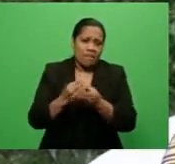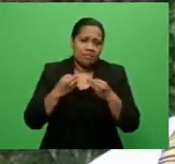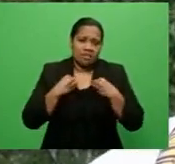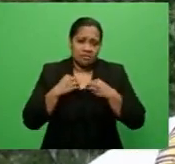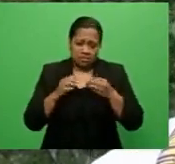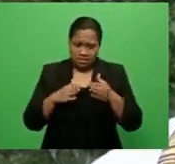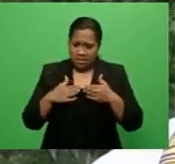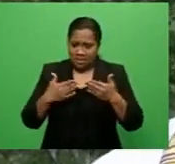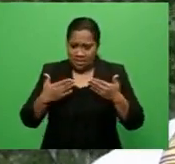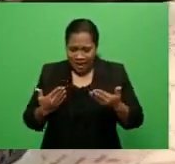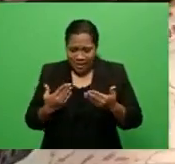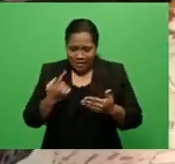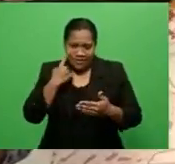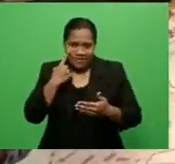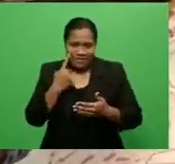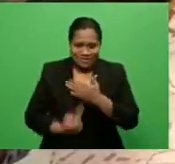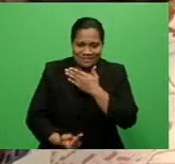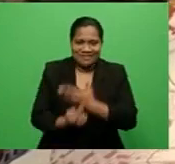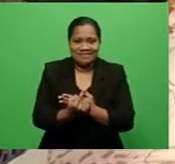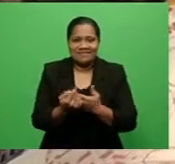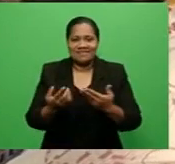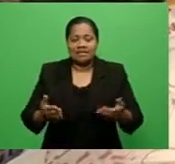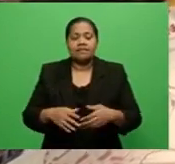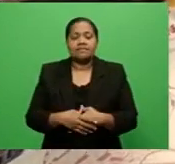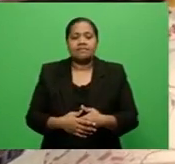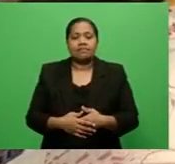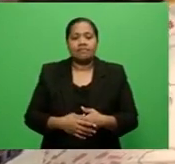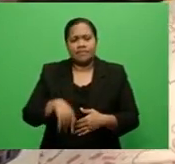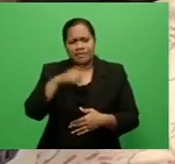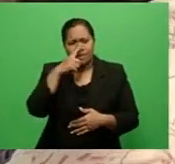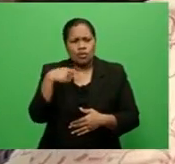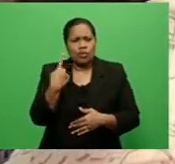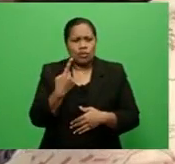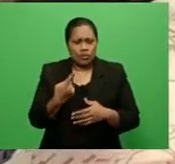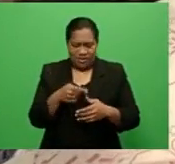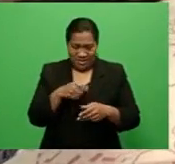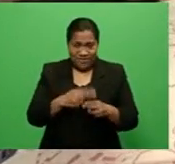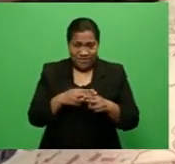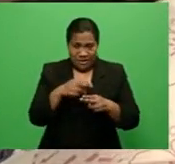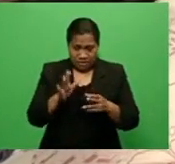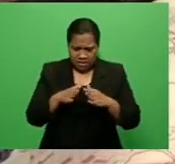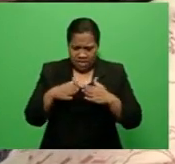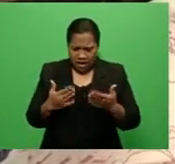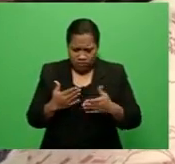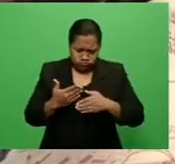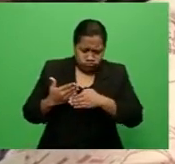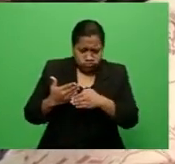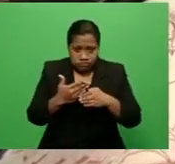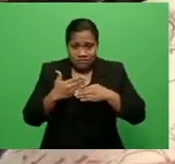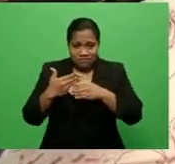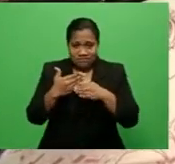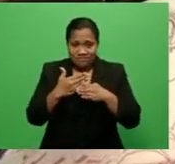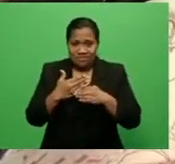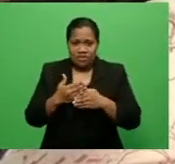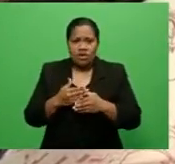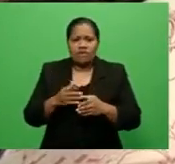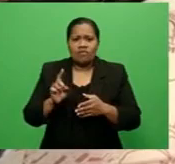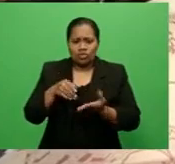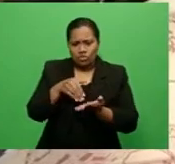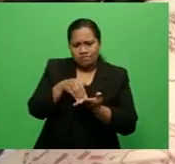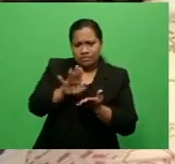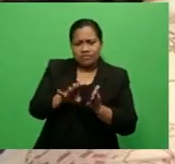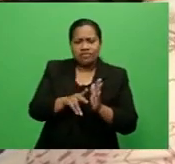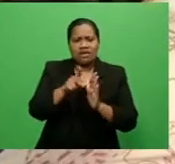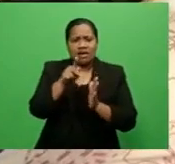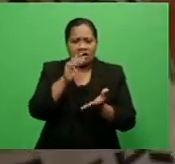our sacrifices. As these dealers and farmers are anticipating the outcome of the endorsed cover bill, the Agriculture